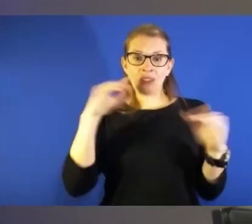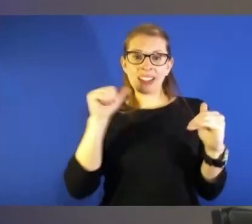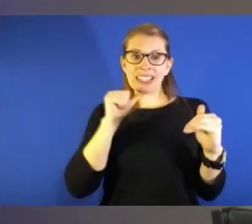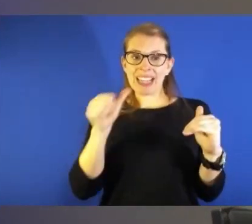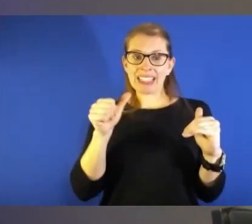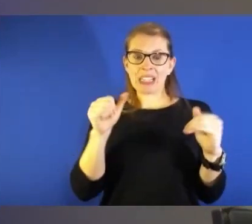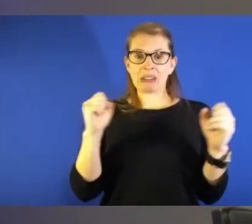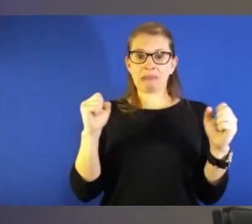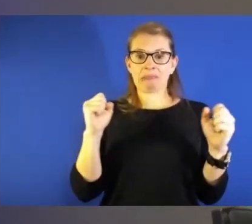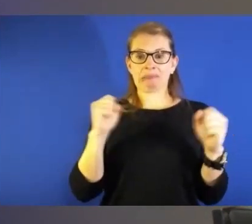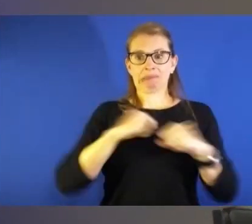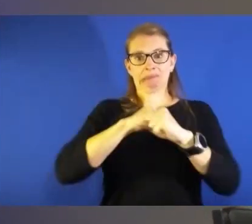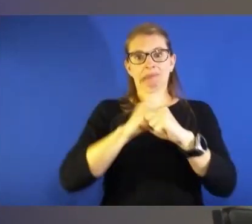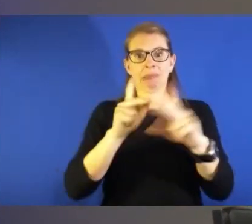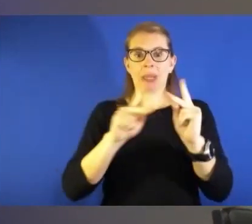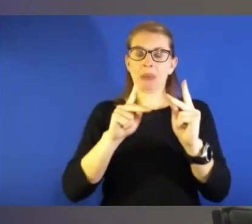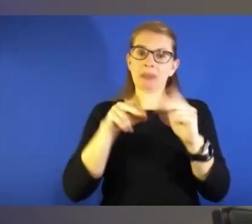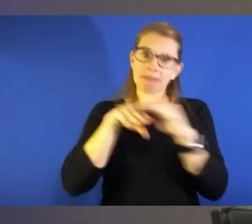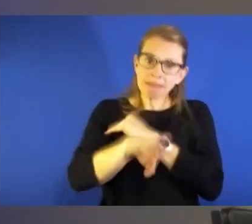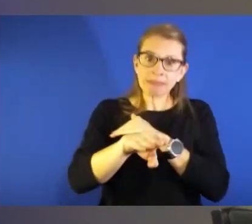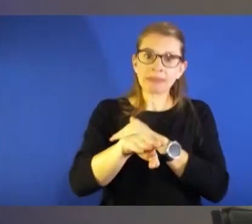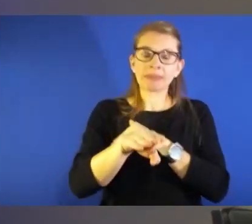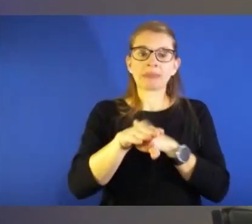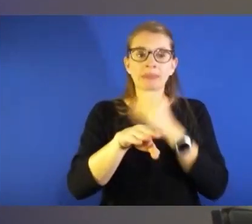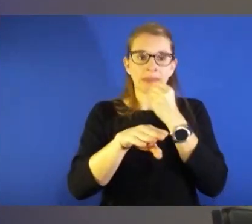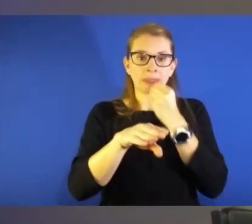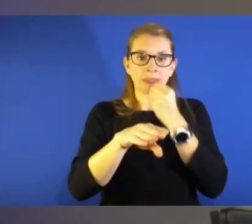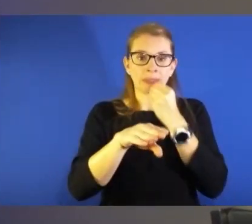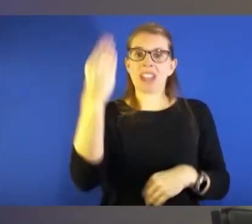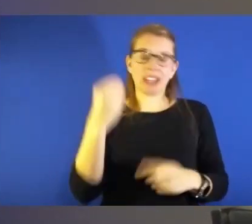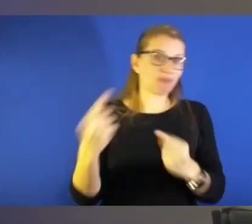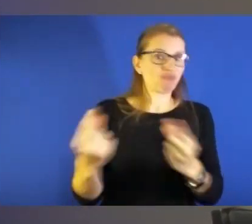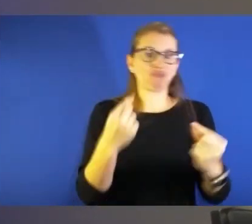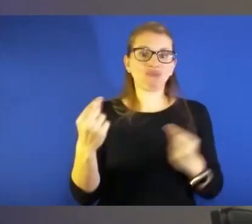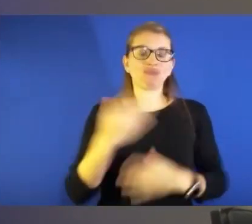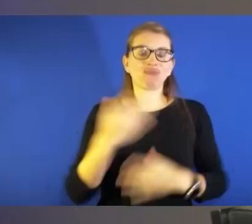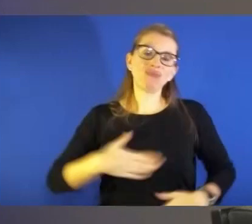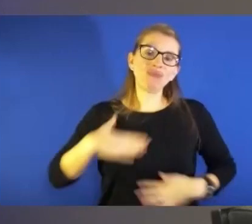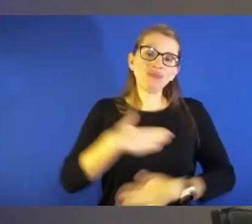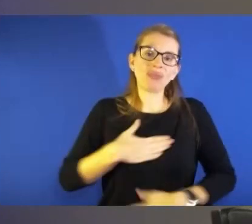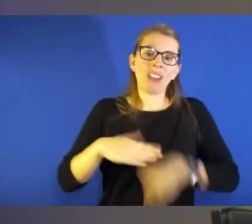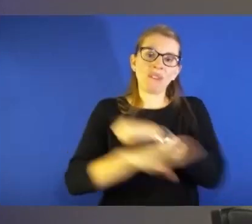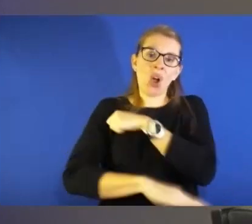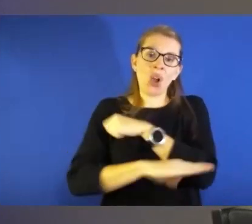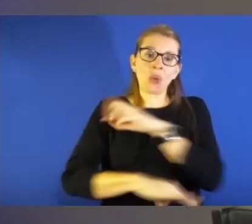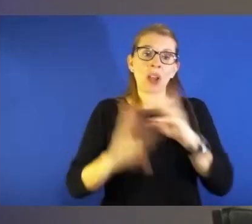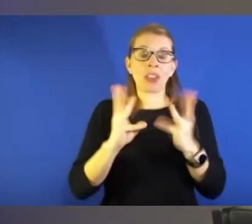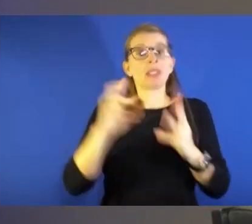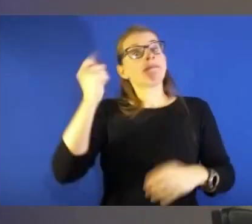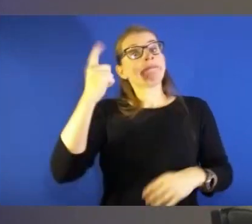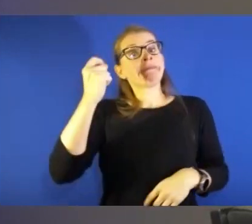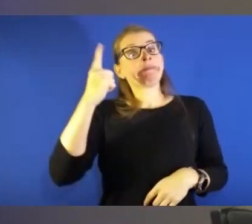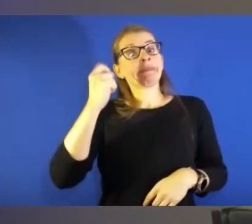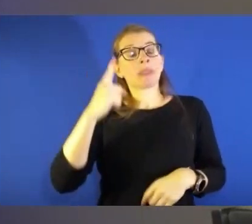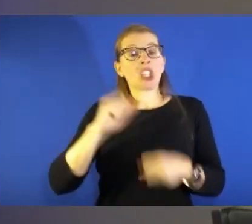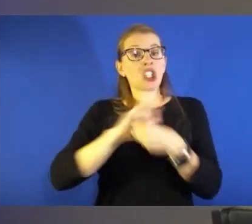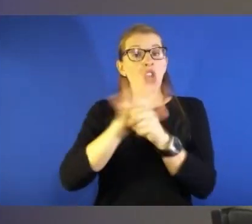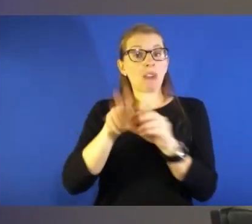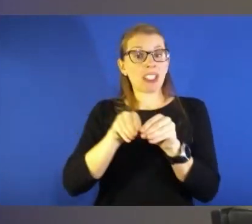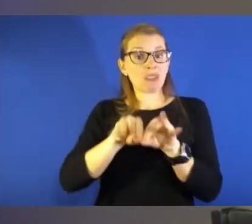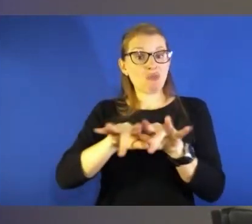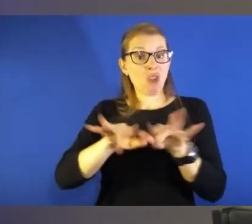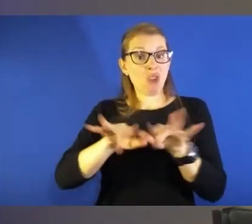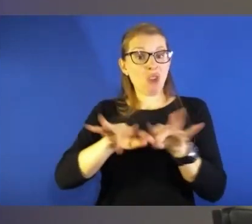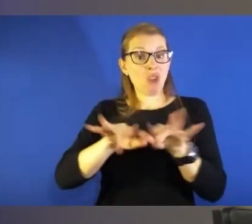outside and enjoying the fall weather. I think it is still very important to understand that the dynamics of how COVID is being spread hasn't